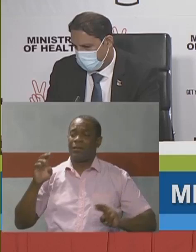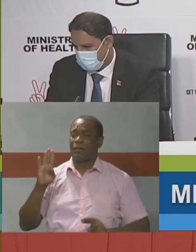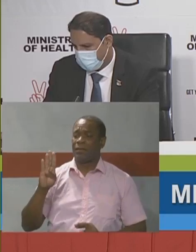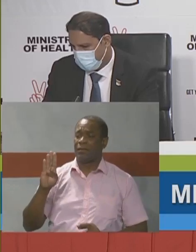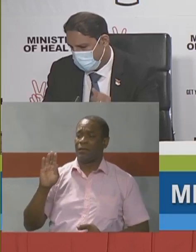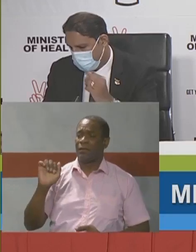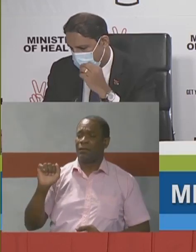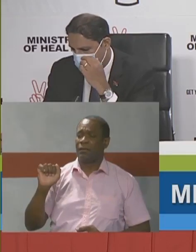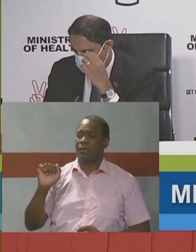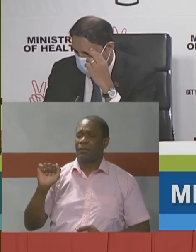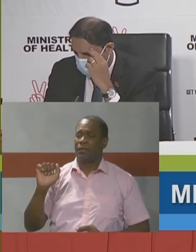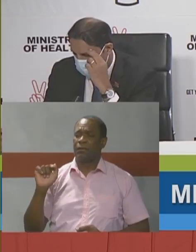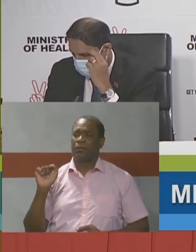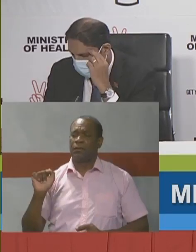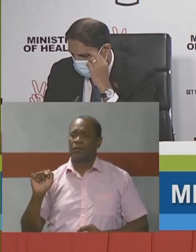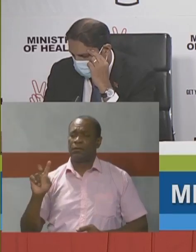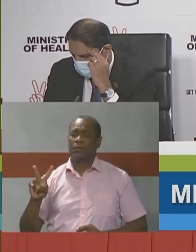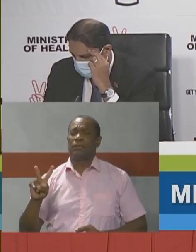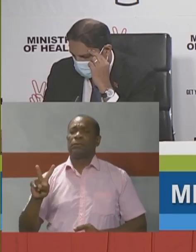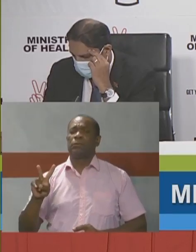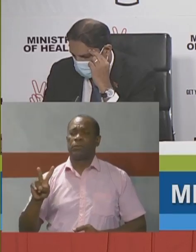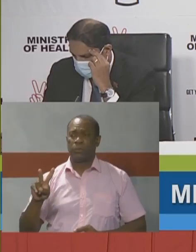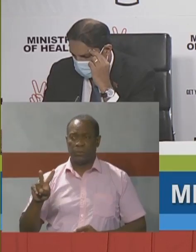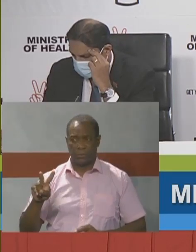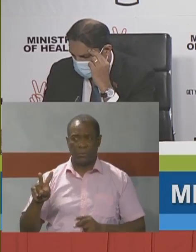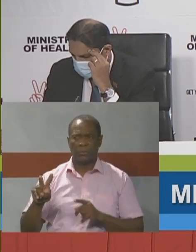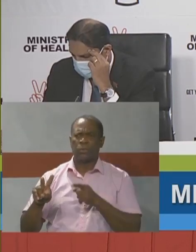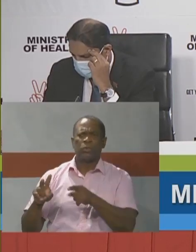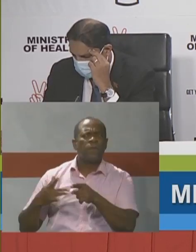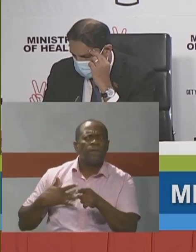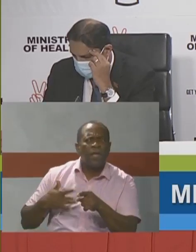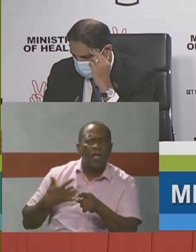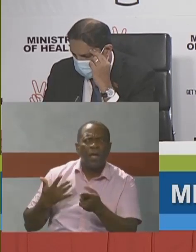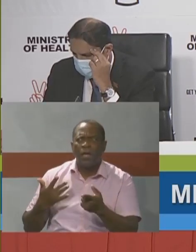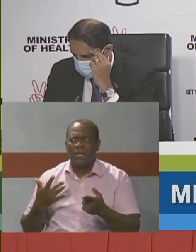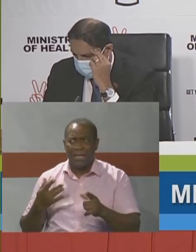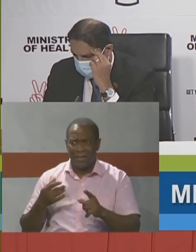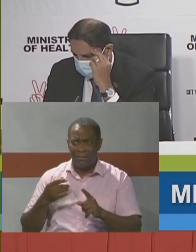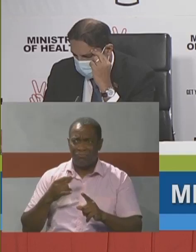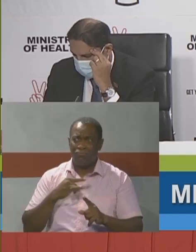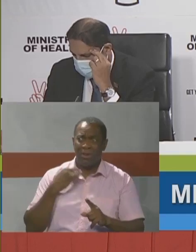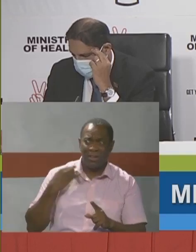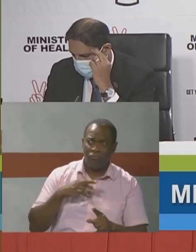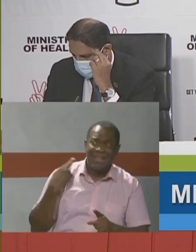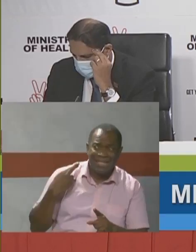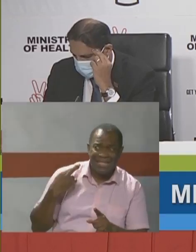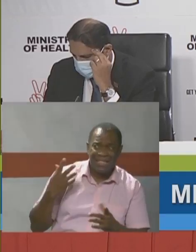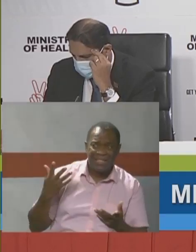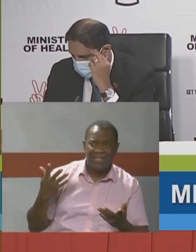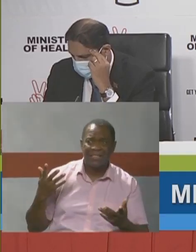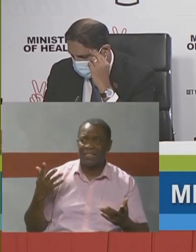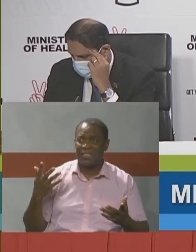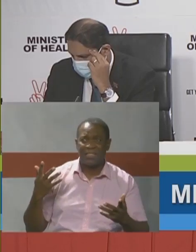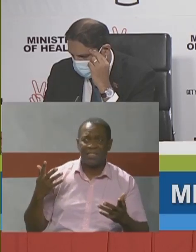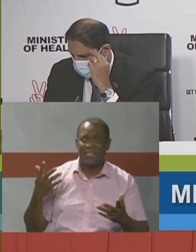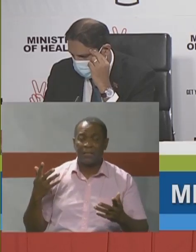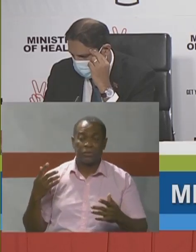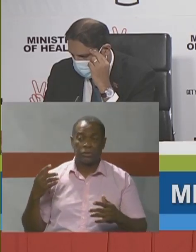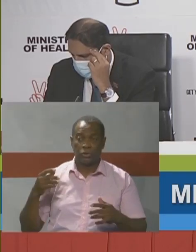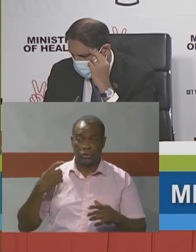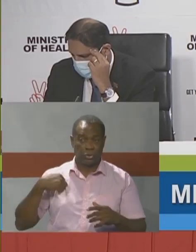Your thoughts on the threat of this particular sublineage and any additional precautions should